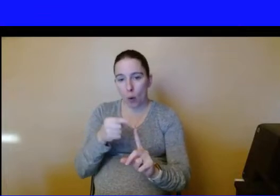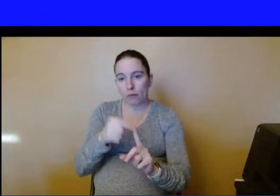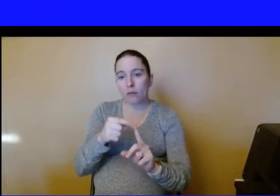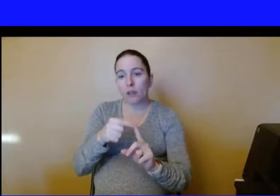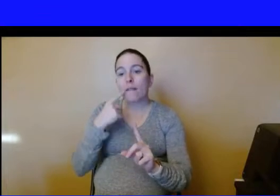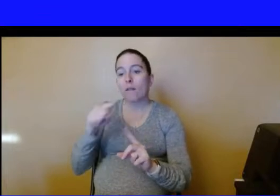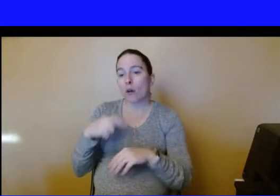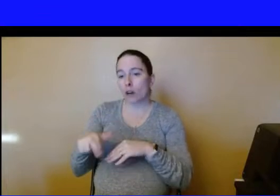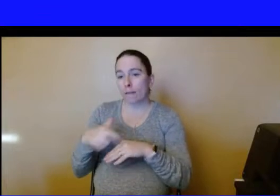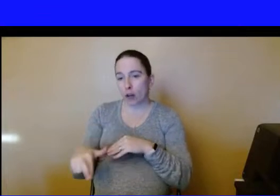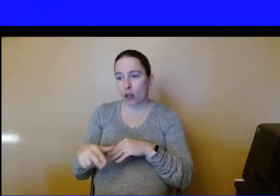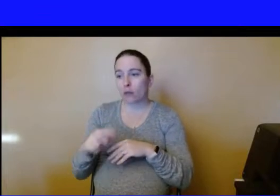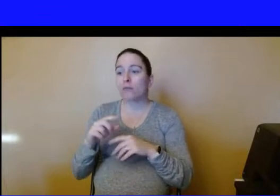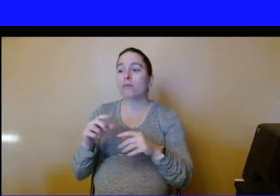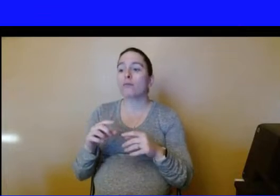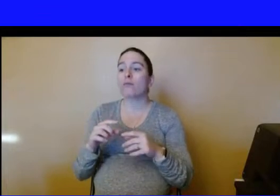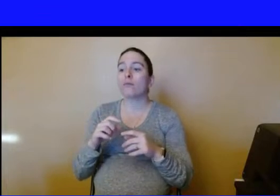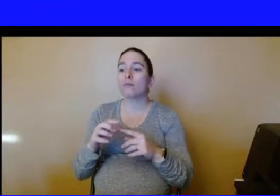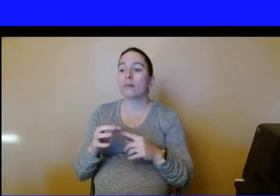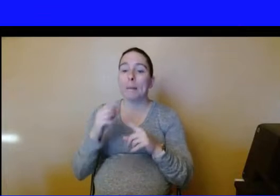Under the operating procedure